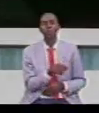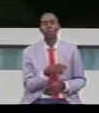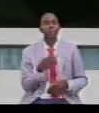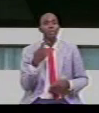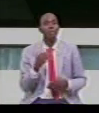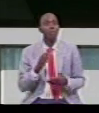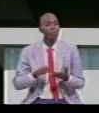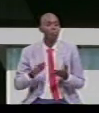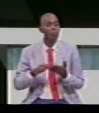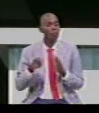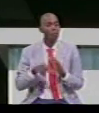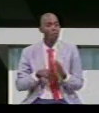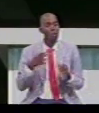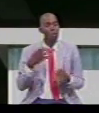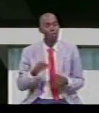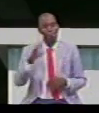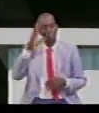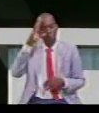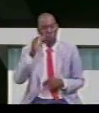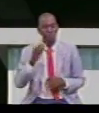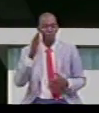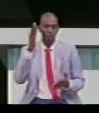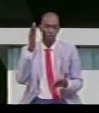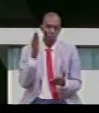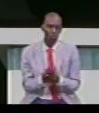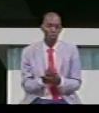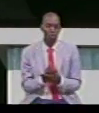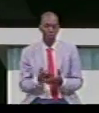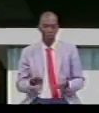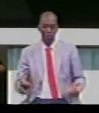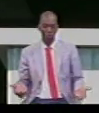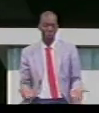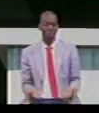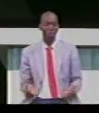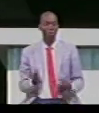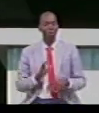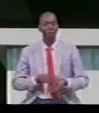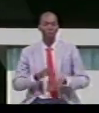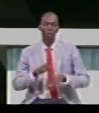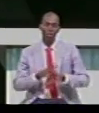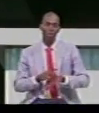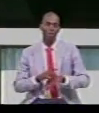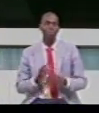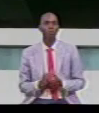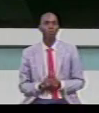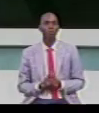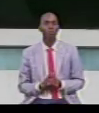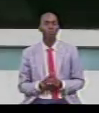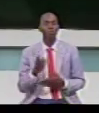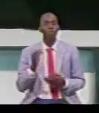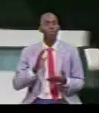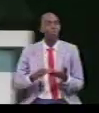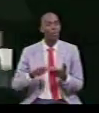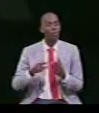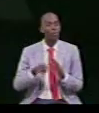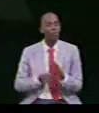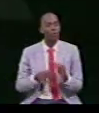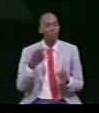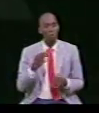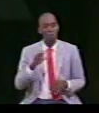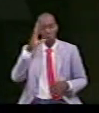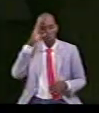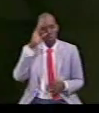forgiveness of man stops right here on earth. The forgiveness of